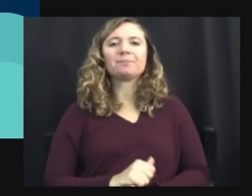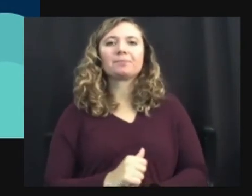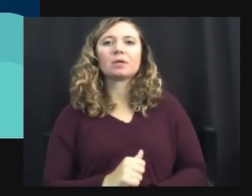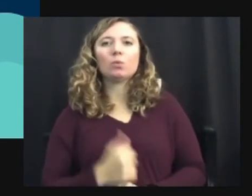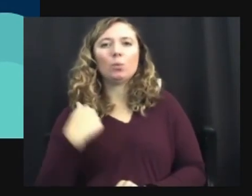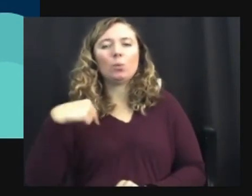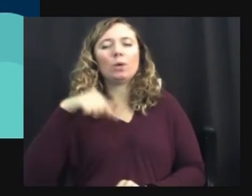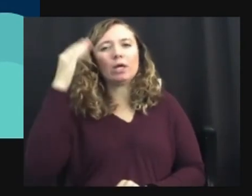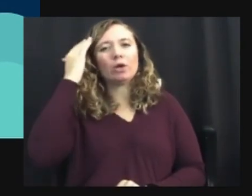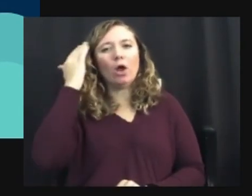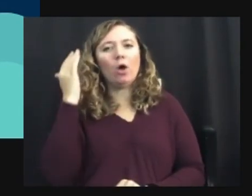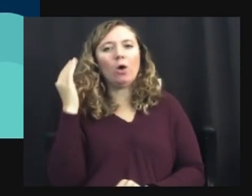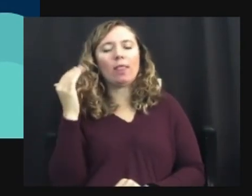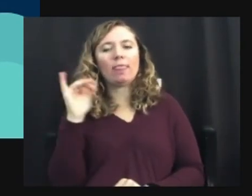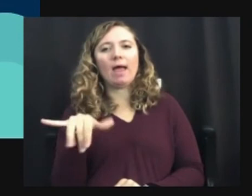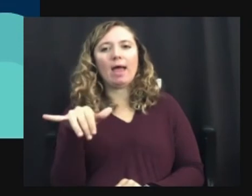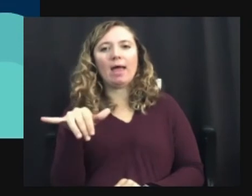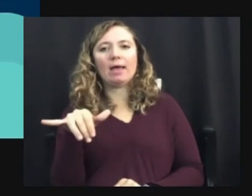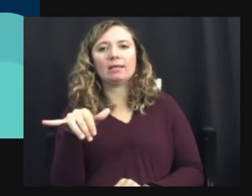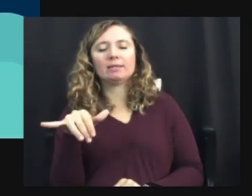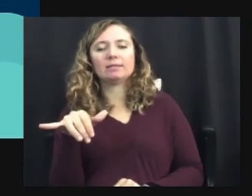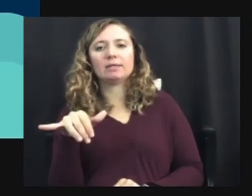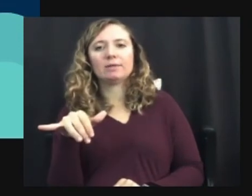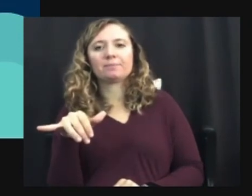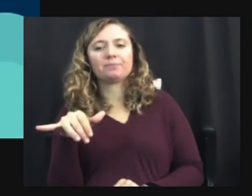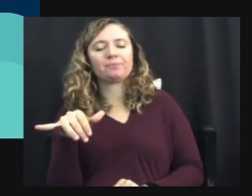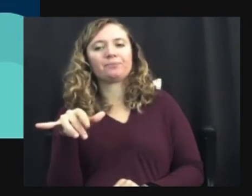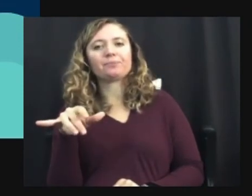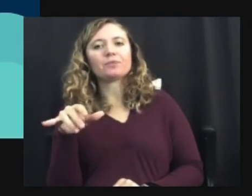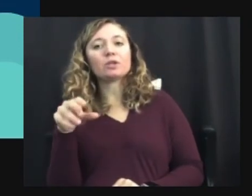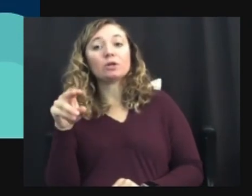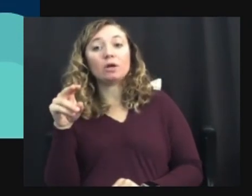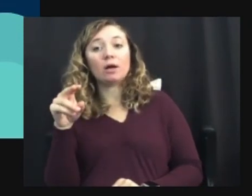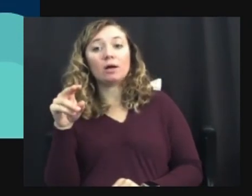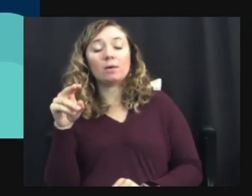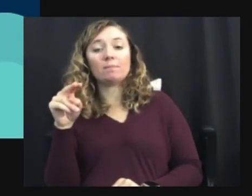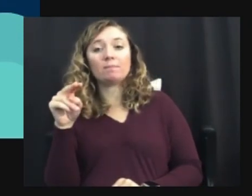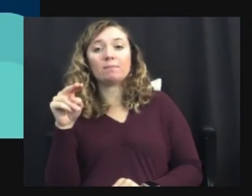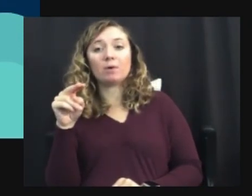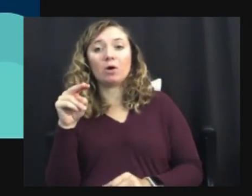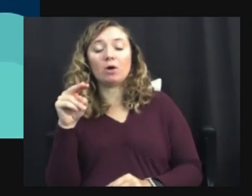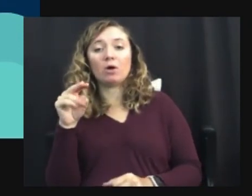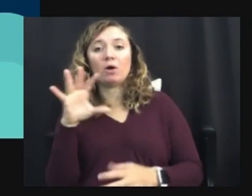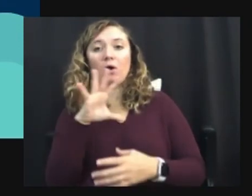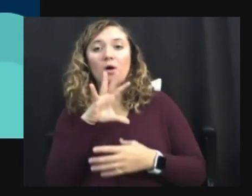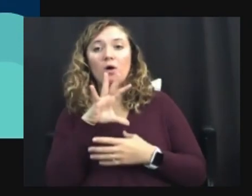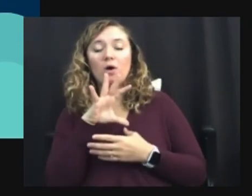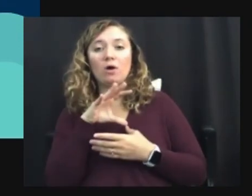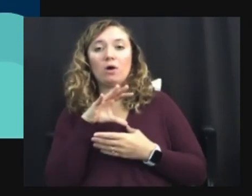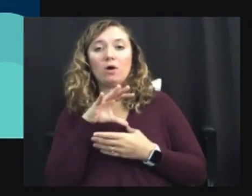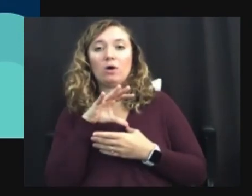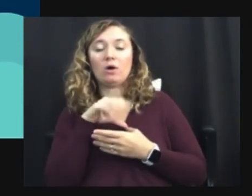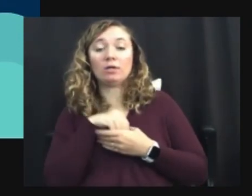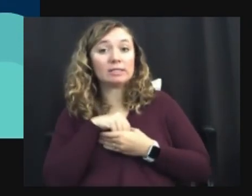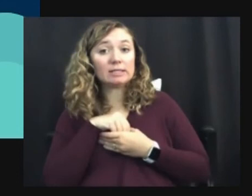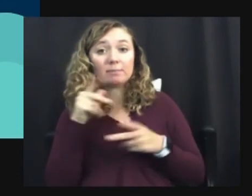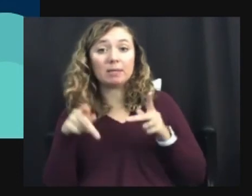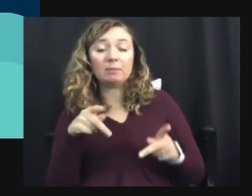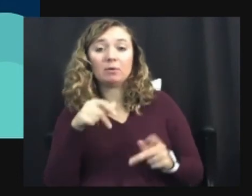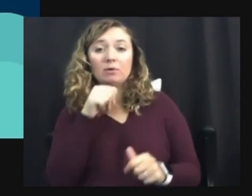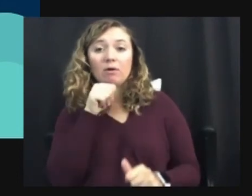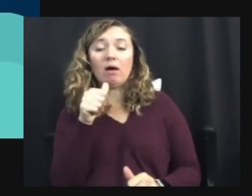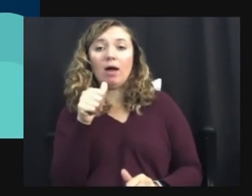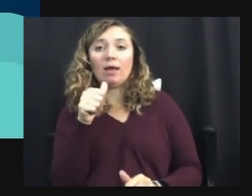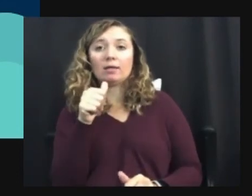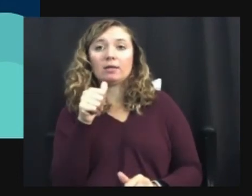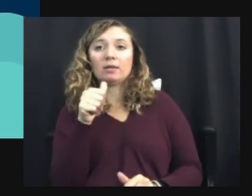do not habituate in the same way to sensory stimuli that non-autistic people do. So you might be